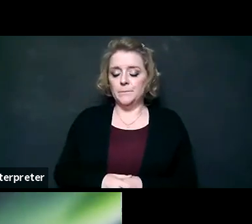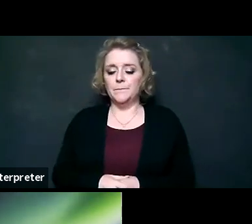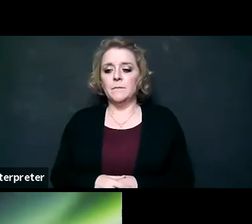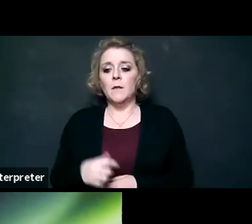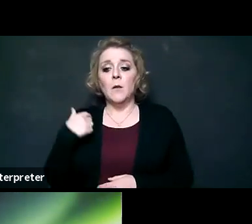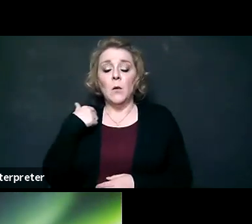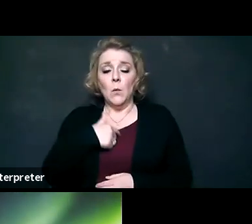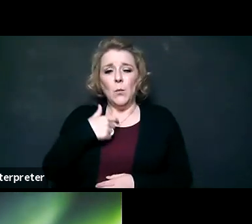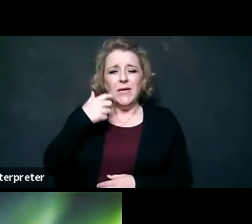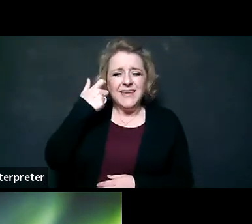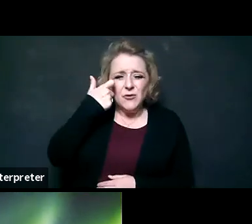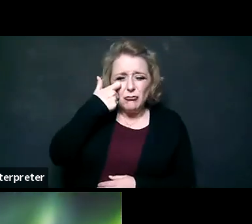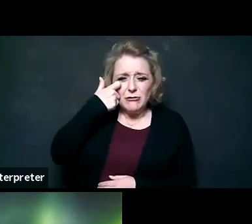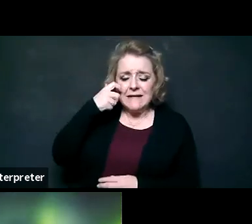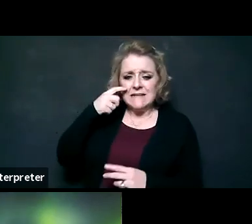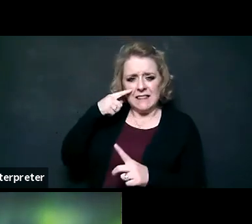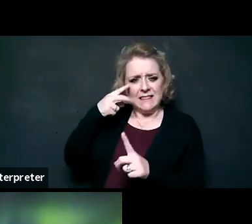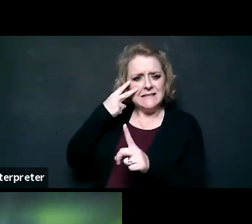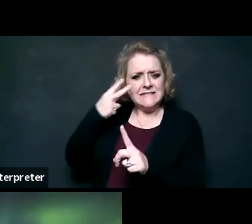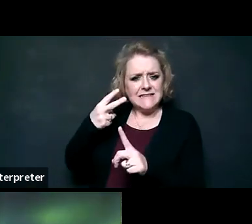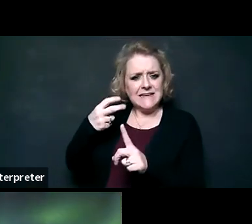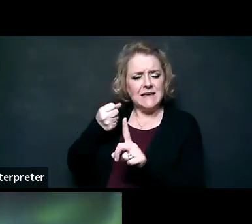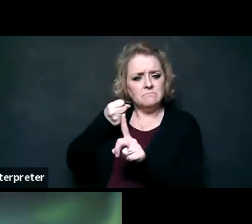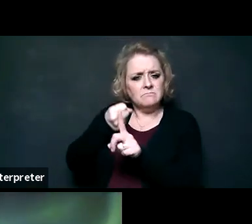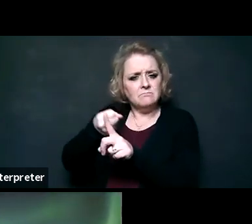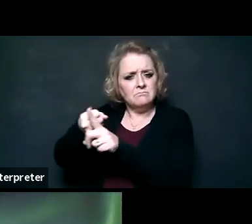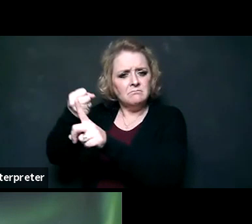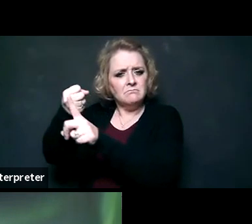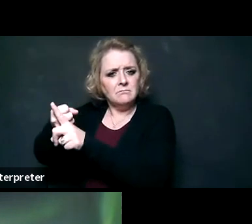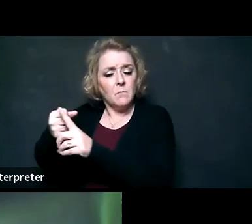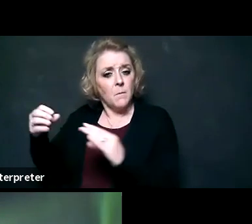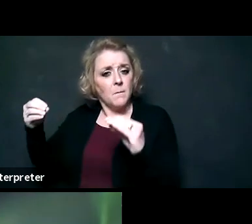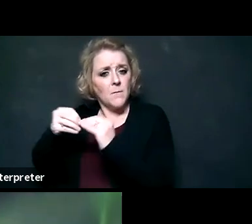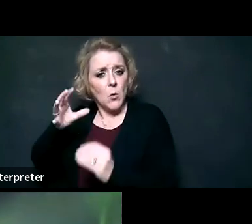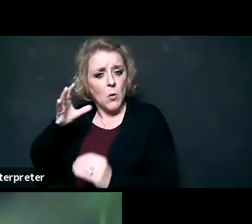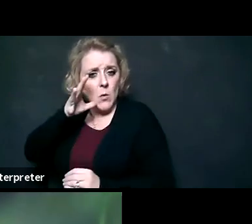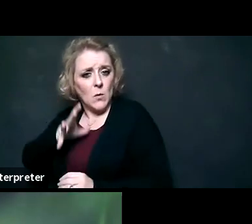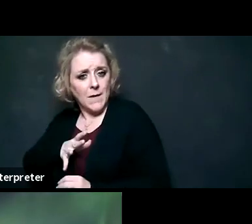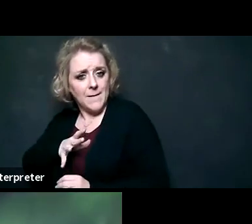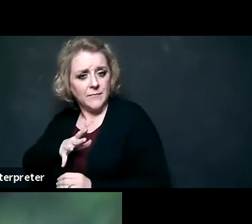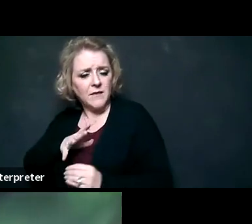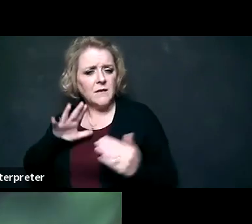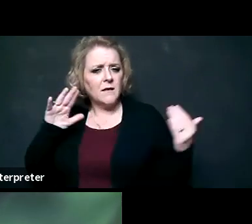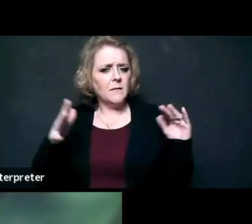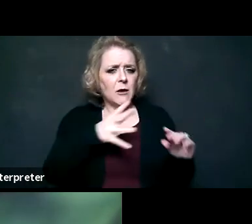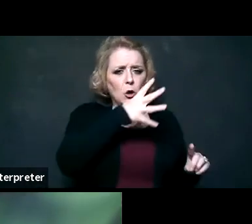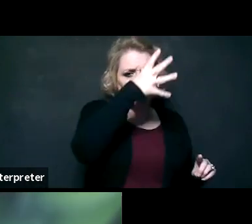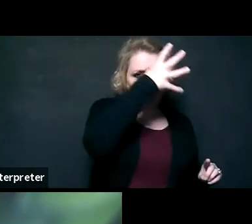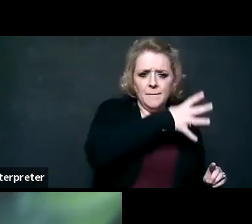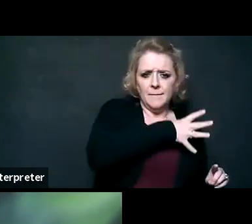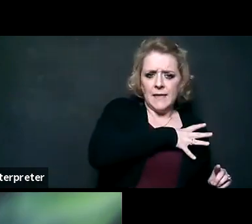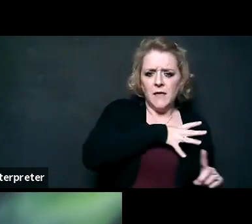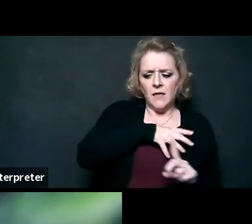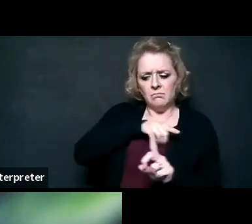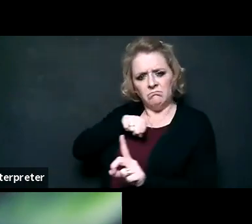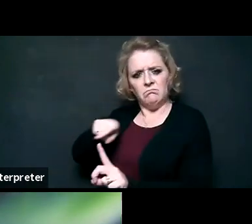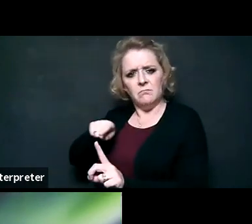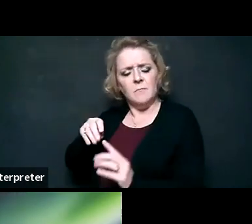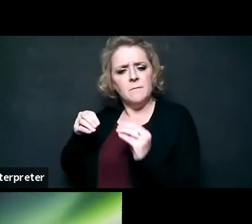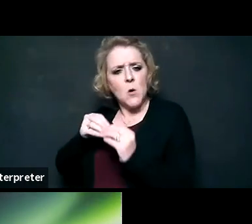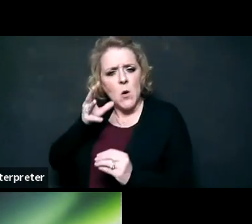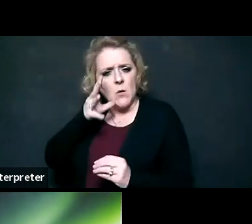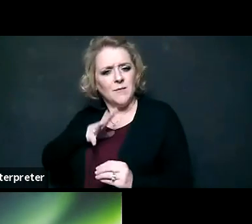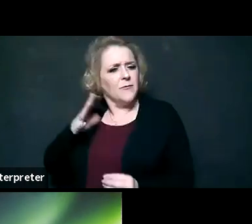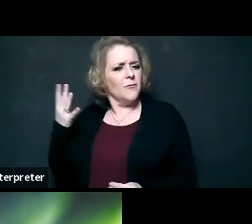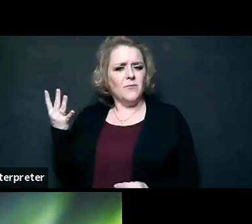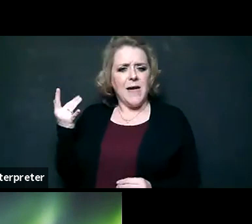guess, in women than we are men. Is there any sort of underlying reason for that, or do we understand why that